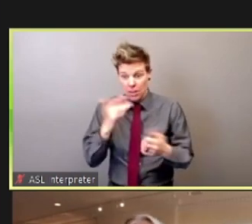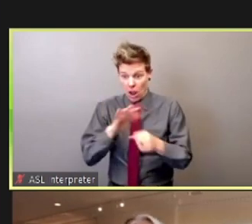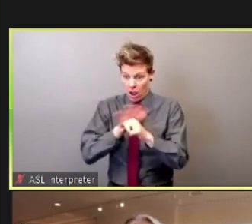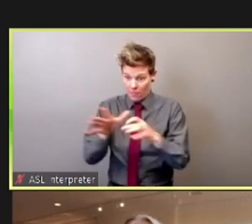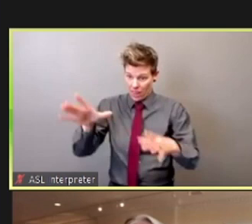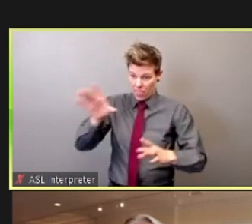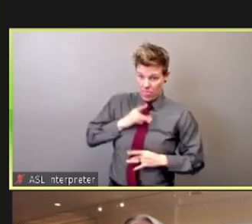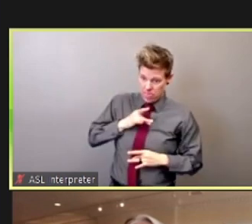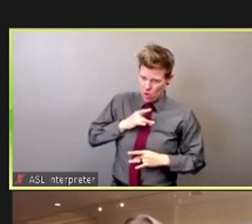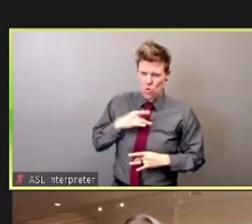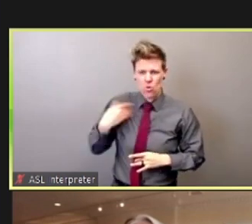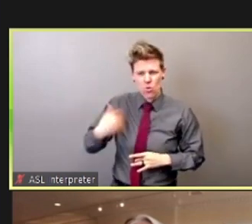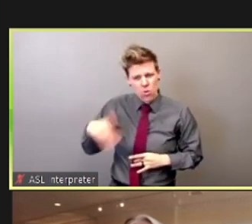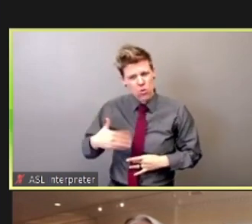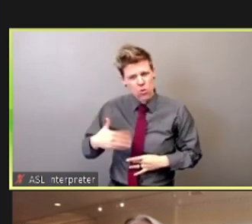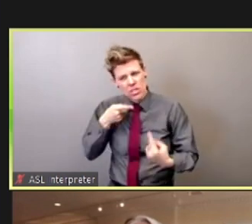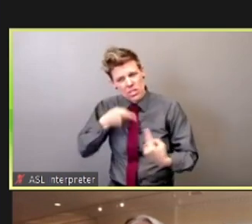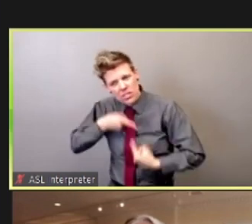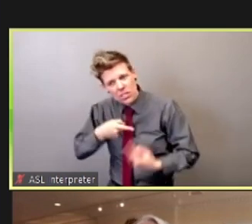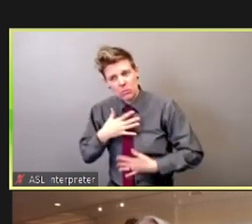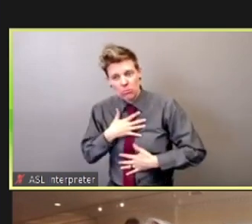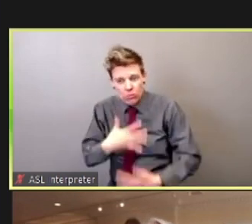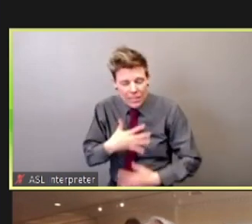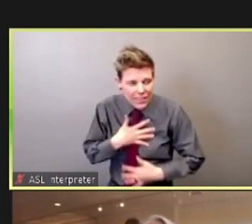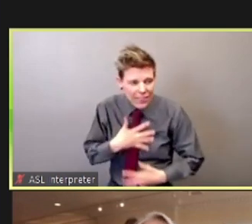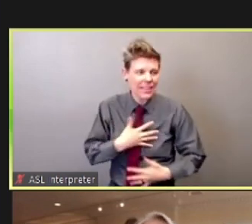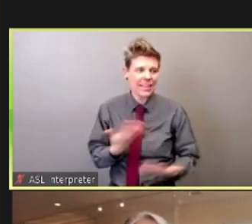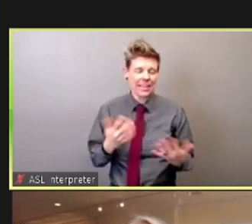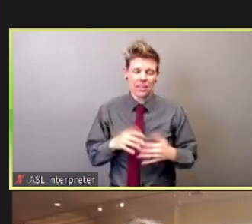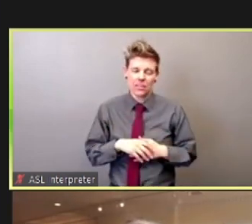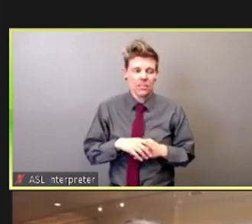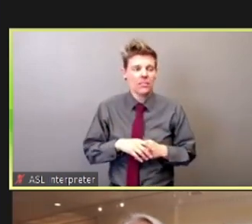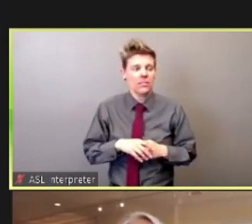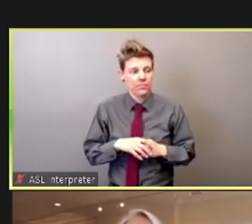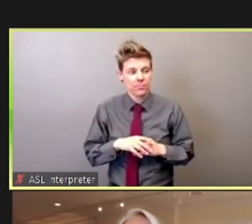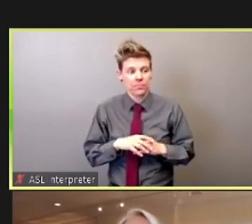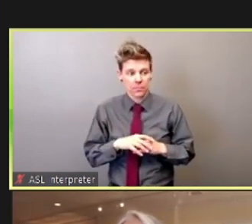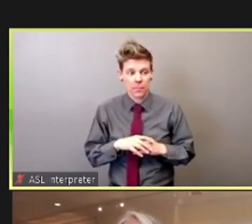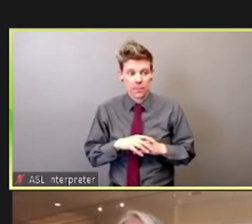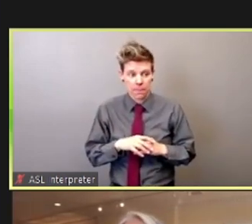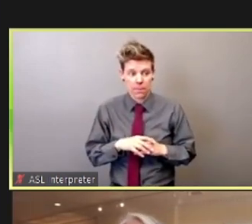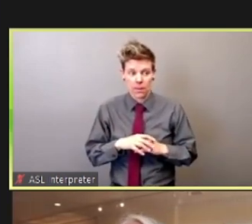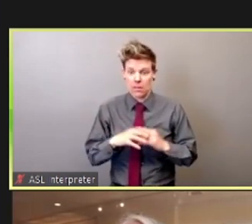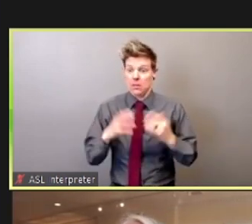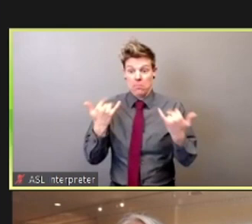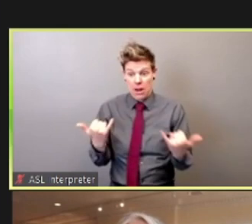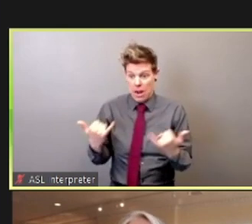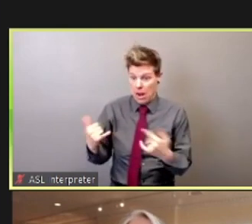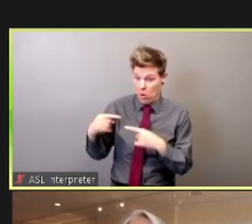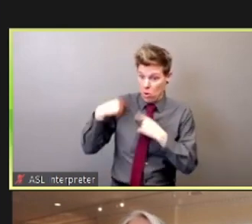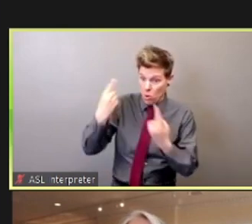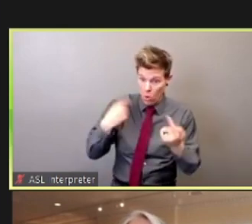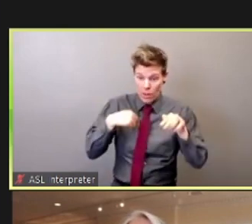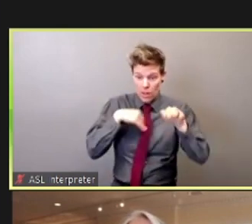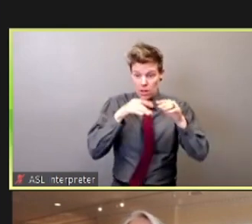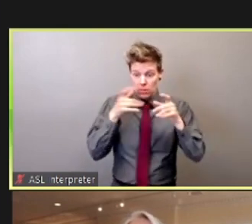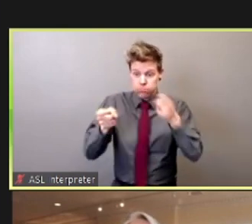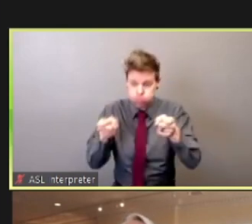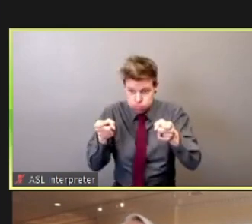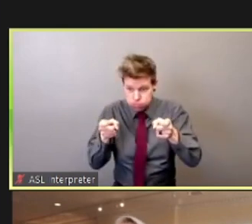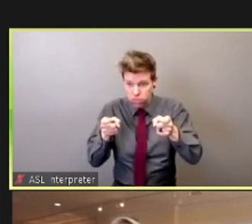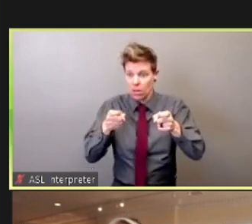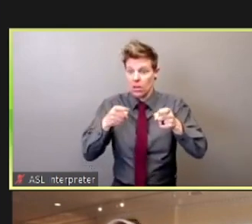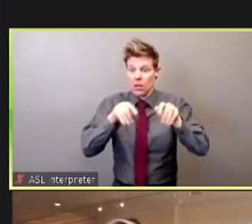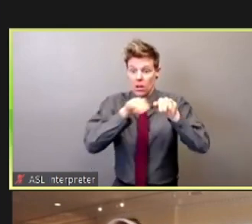still either stabilizing or declining. Positivity rates, as important, are coming down. Hospitalization